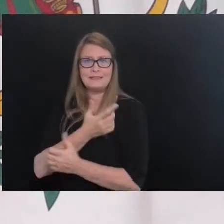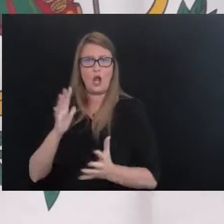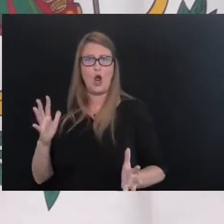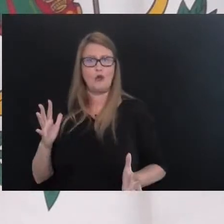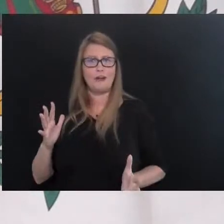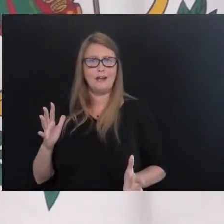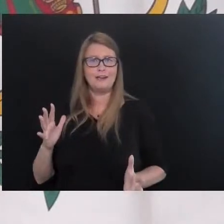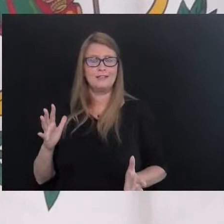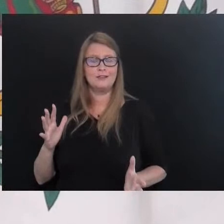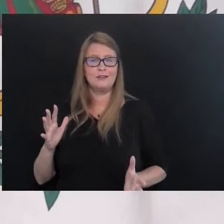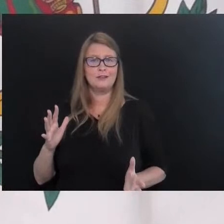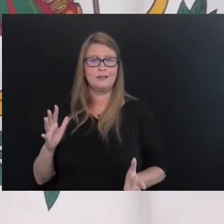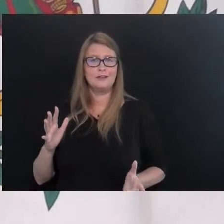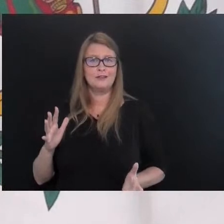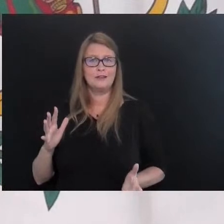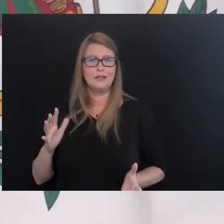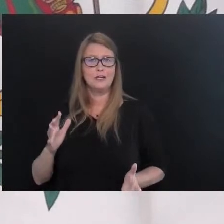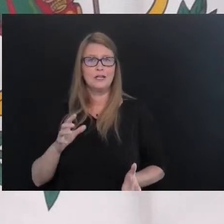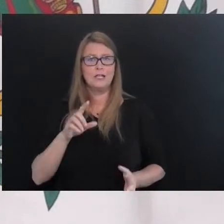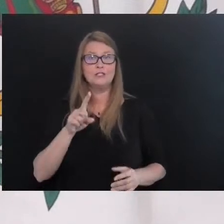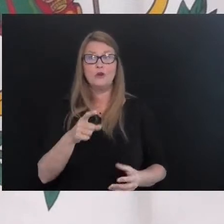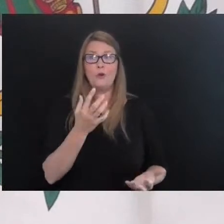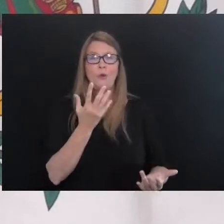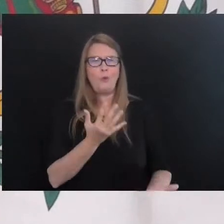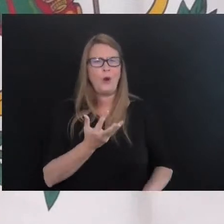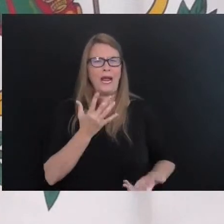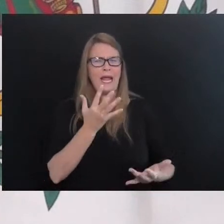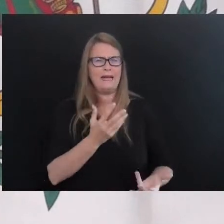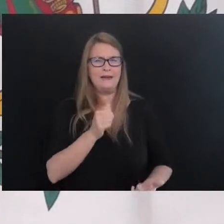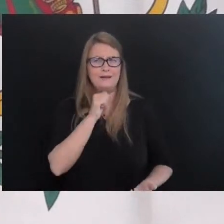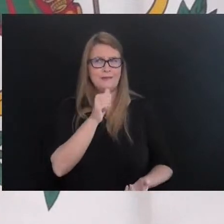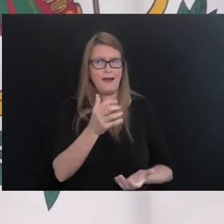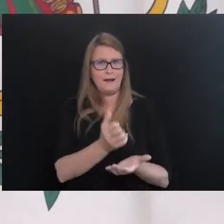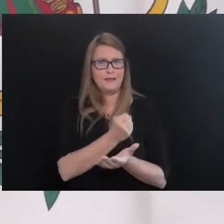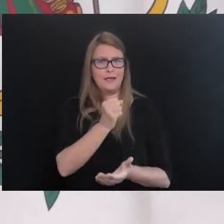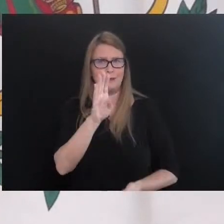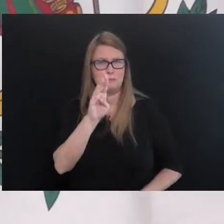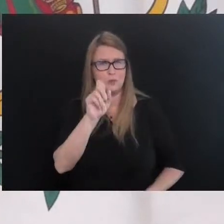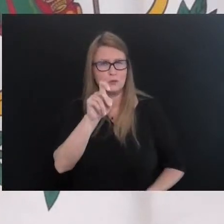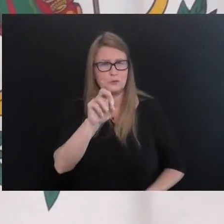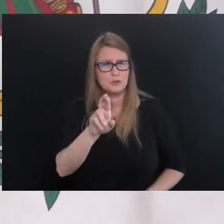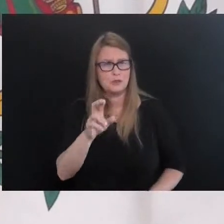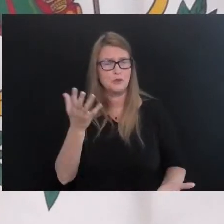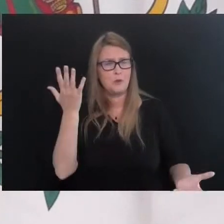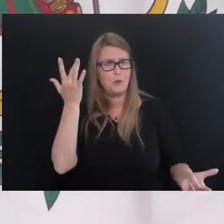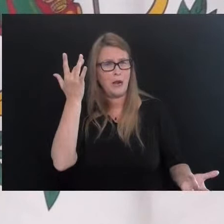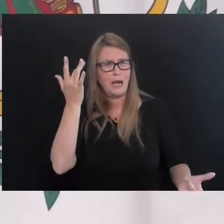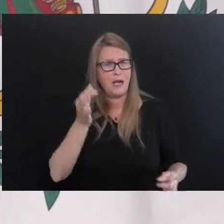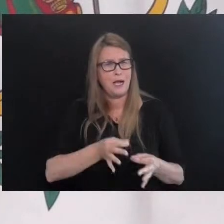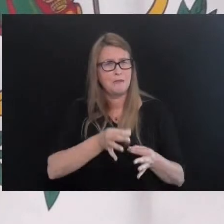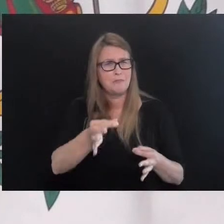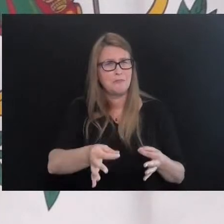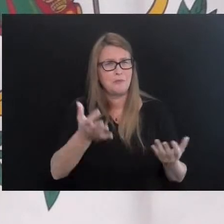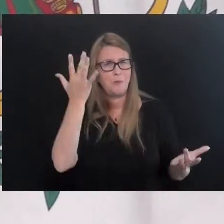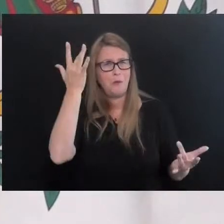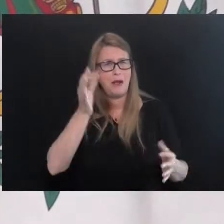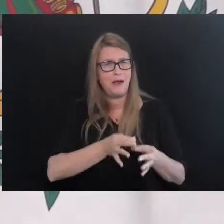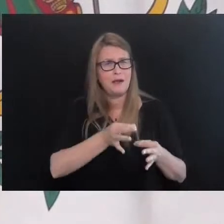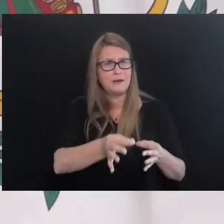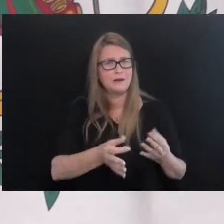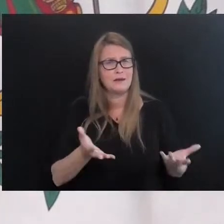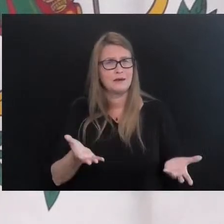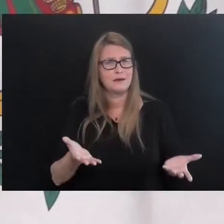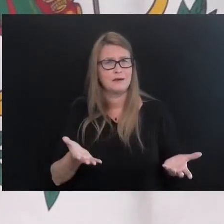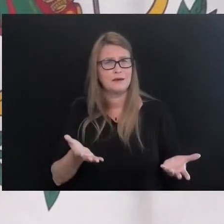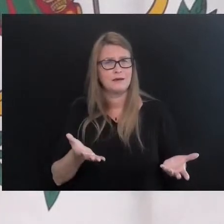are absolutely sitting on your hands and not getting your booster shot. Without any question, and you mark it